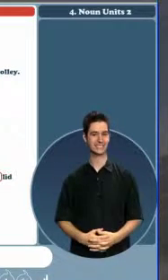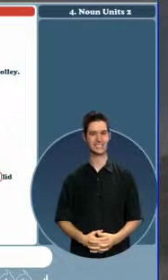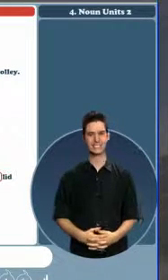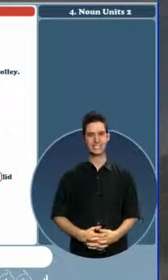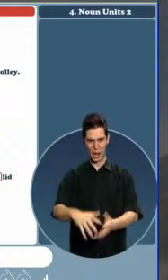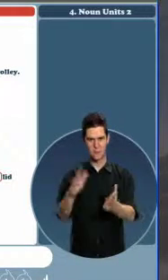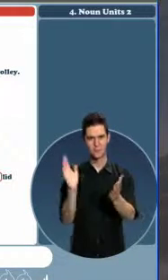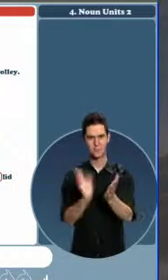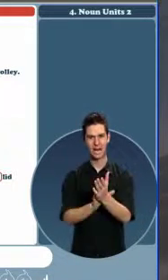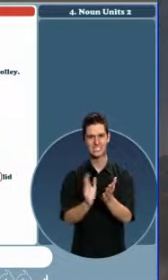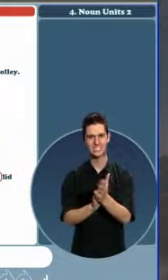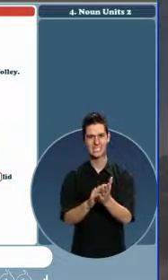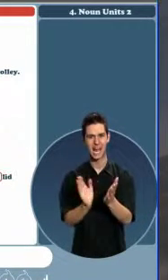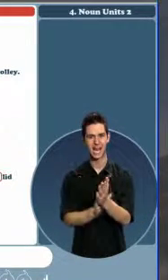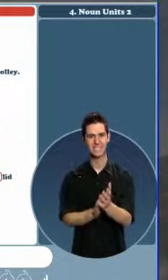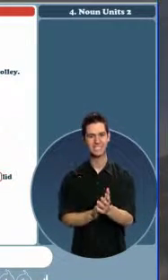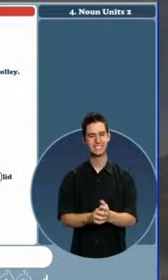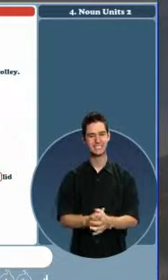Try another one.